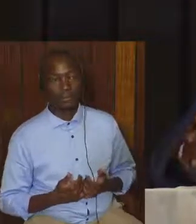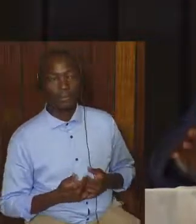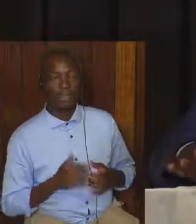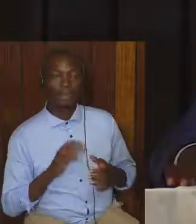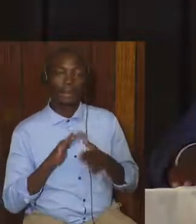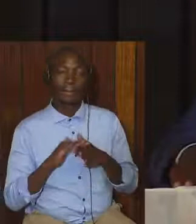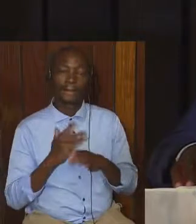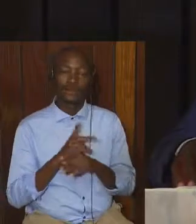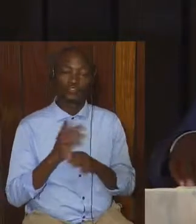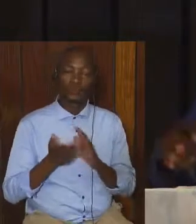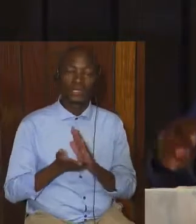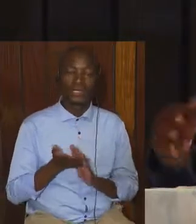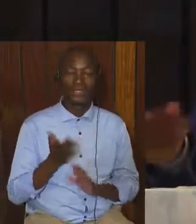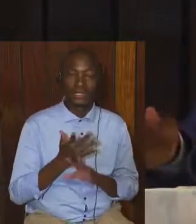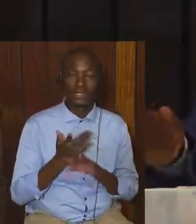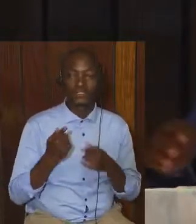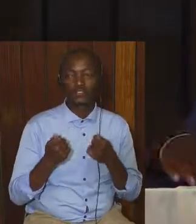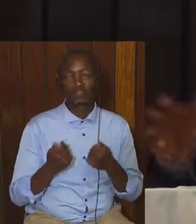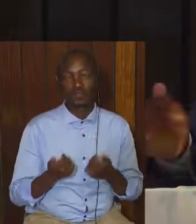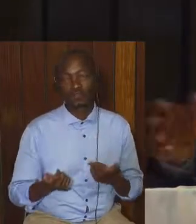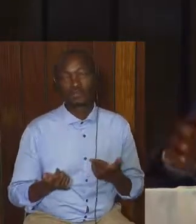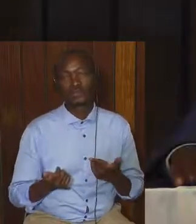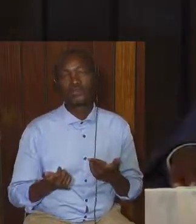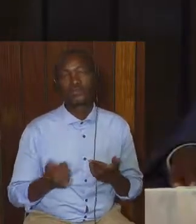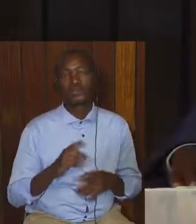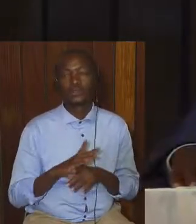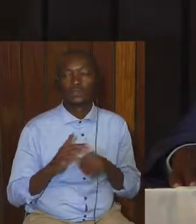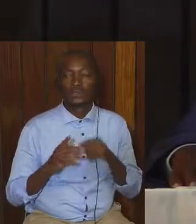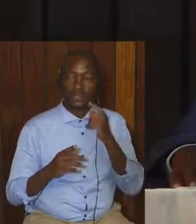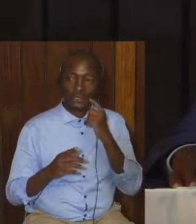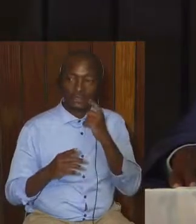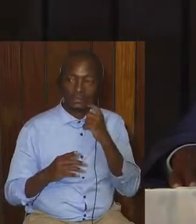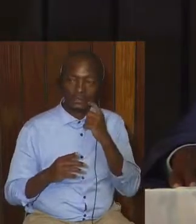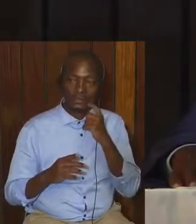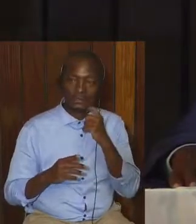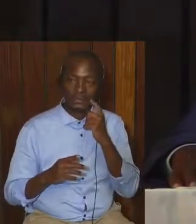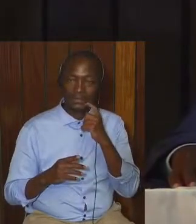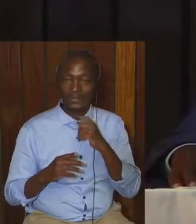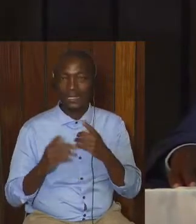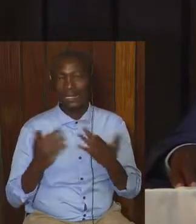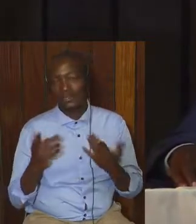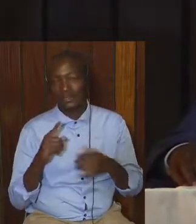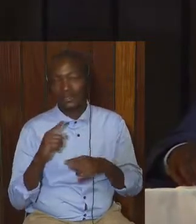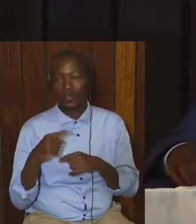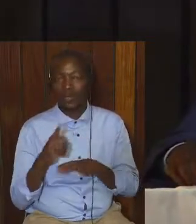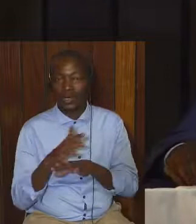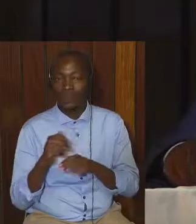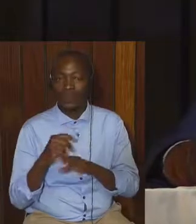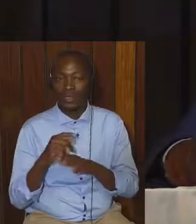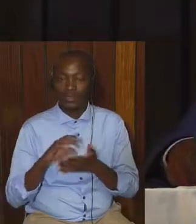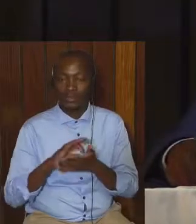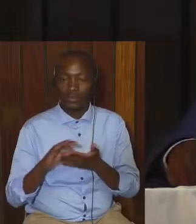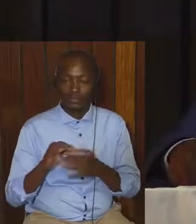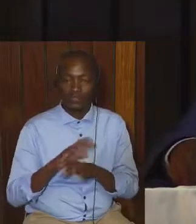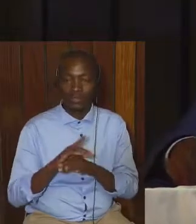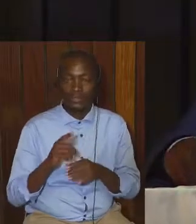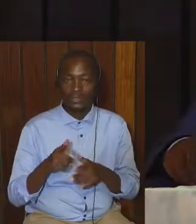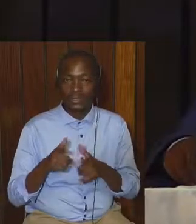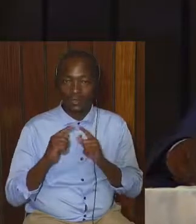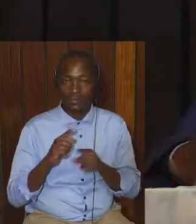Because of the escalation cost and whatever the contract is allowing them to